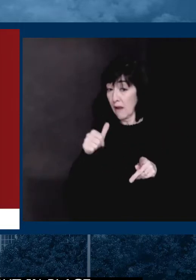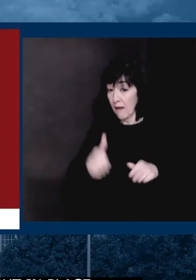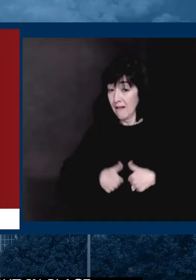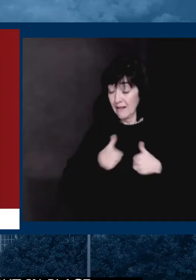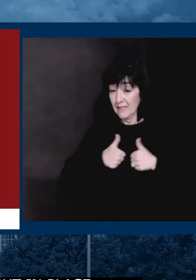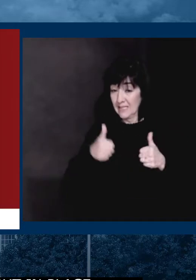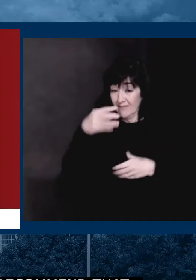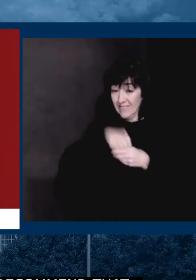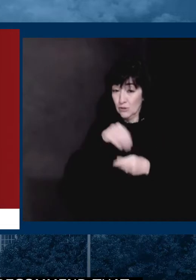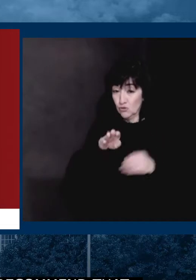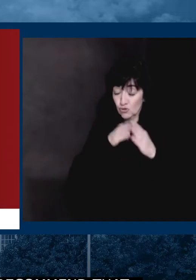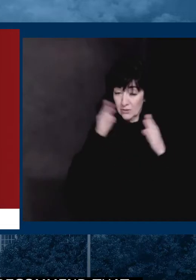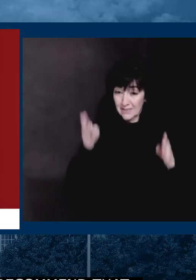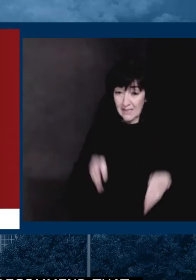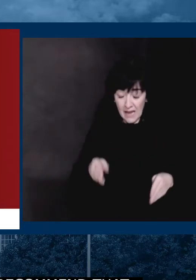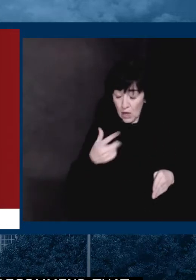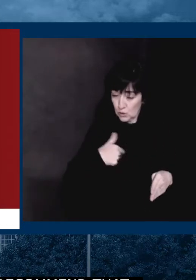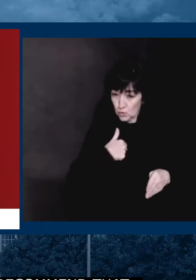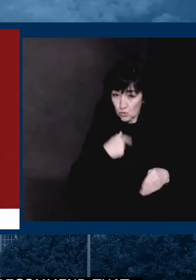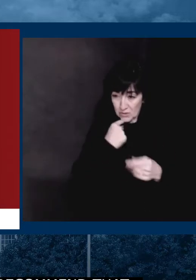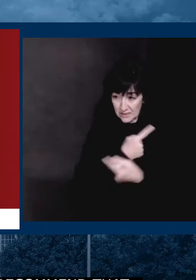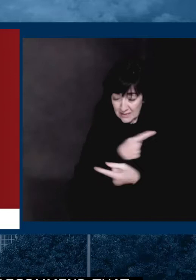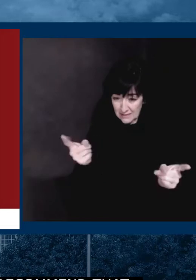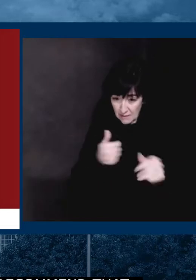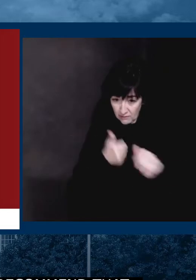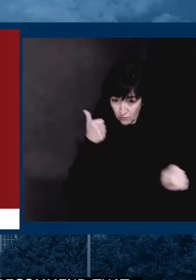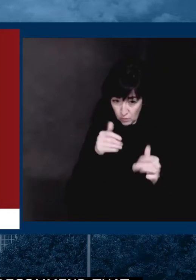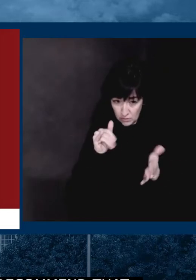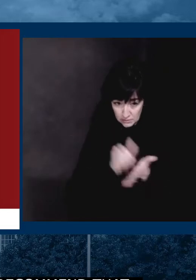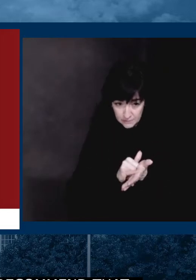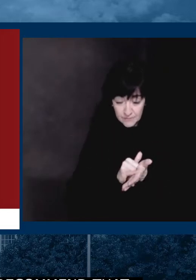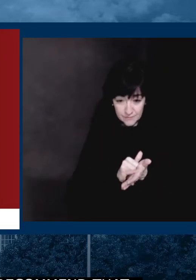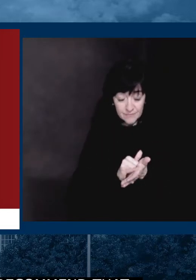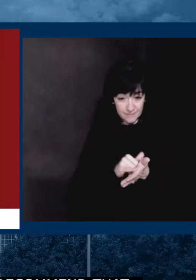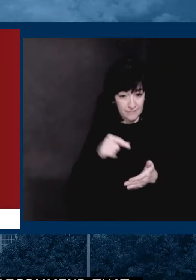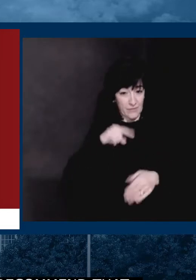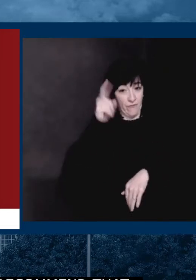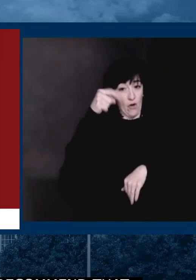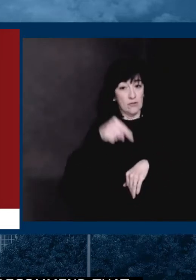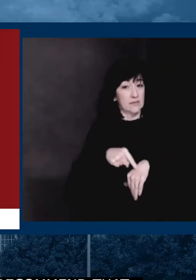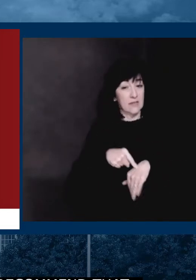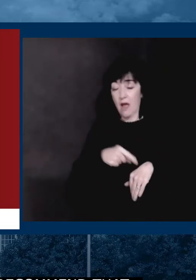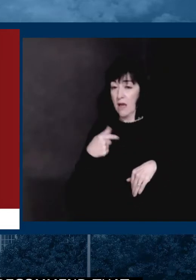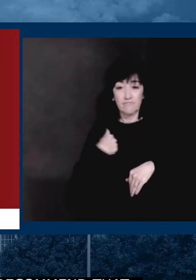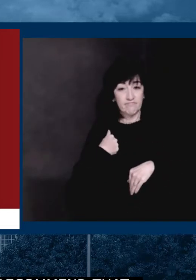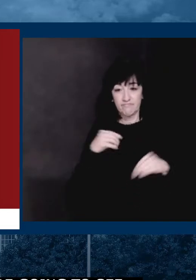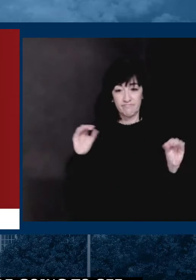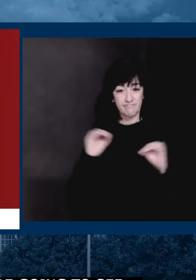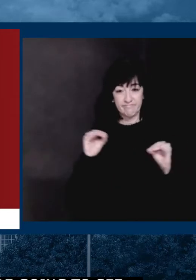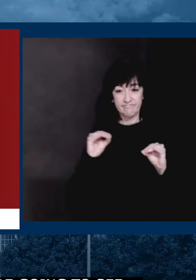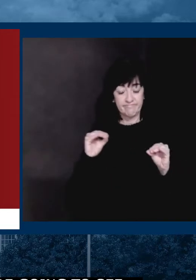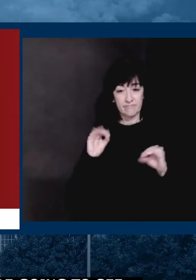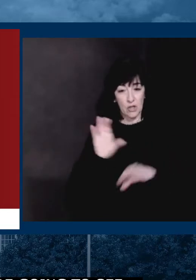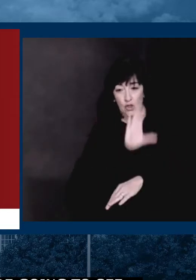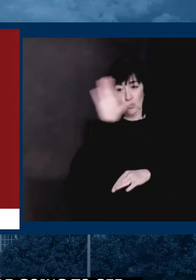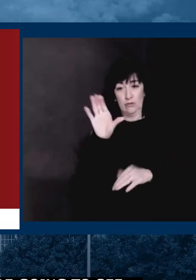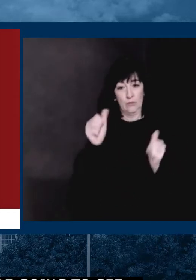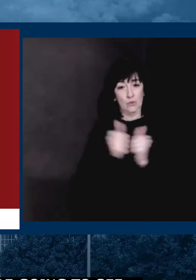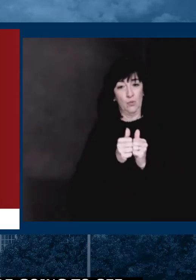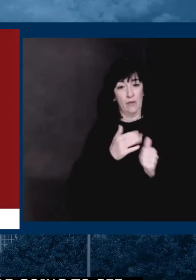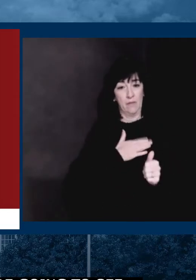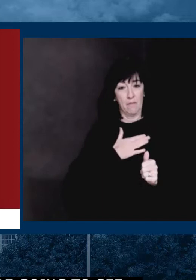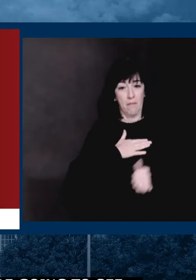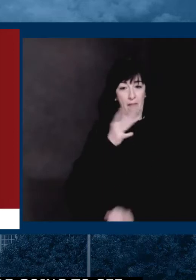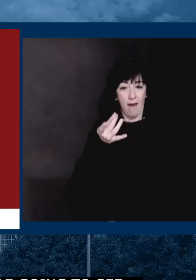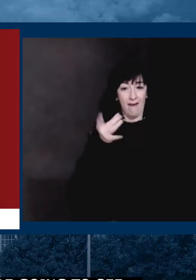for the first time ever, I didn't spend Christmas Day with my 89-year-old mother. She did have a dinner with one of